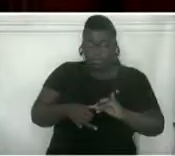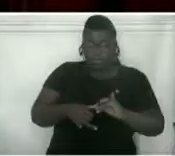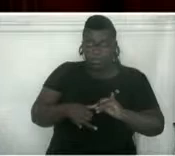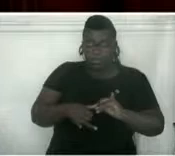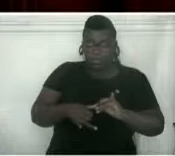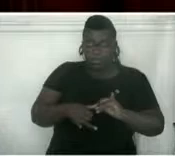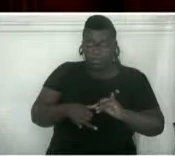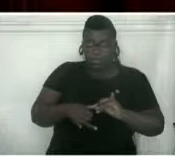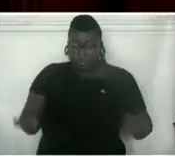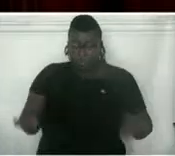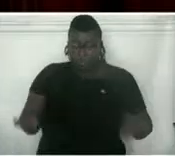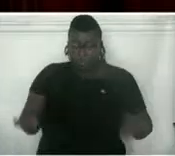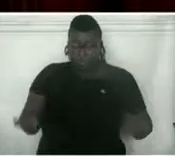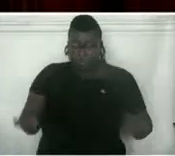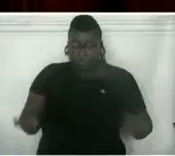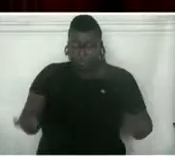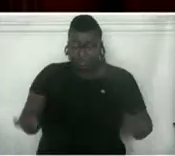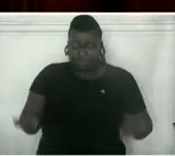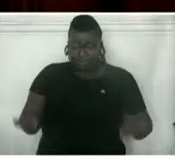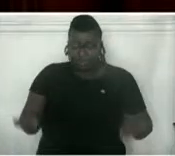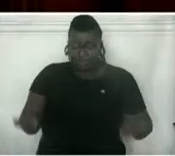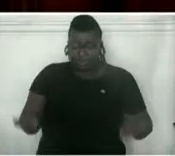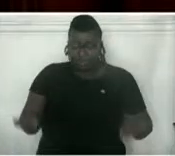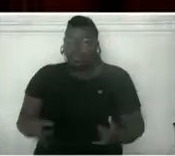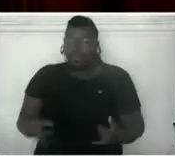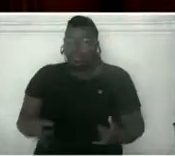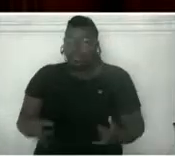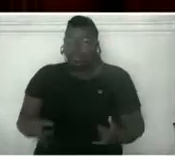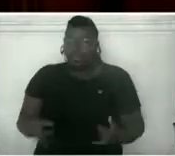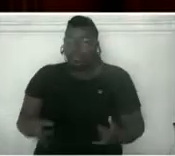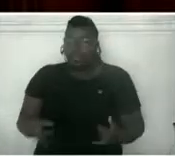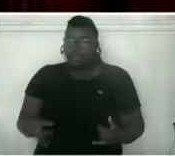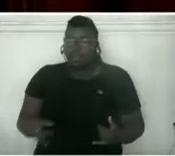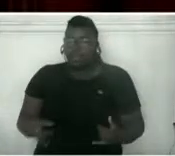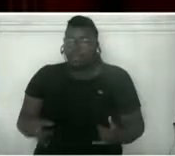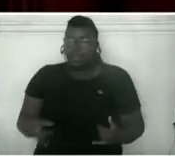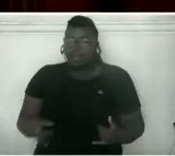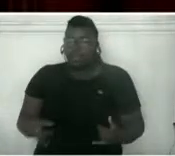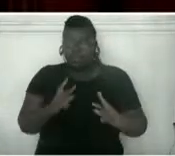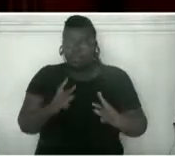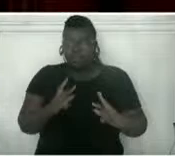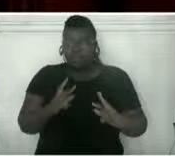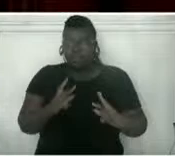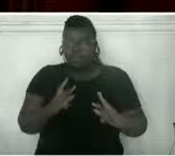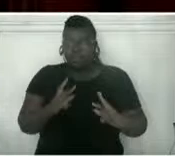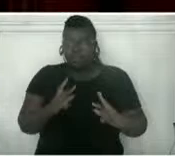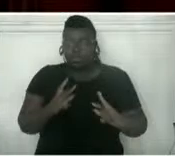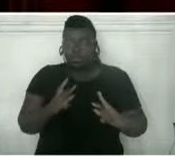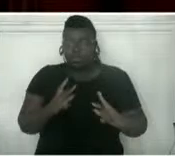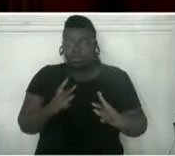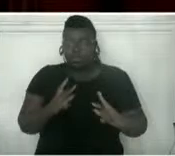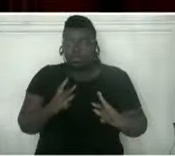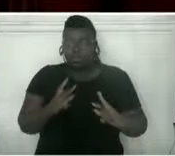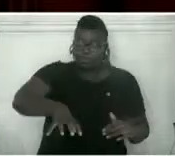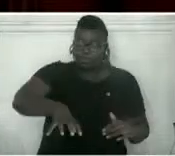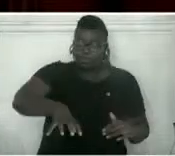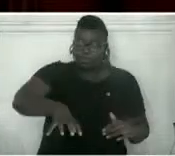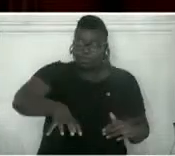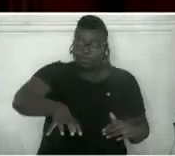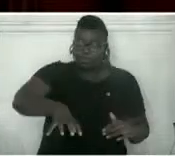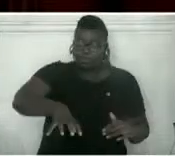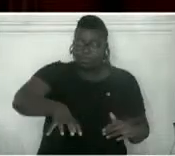systems. We want to take this opportunity to report to the people of the province